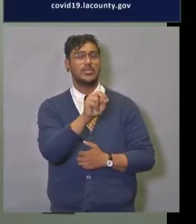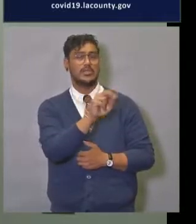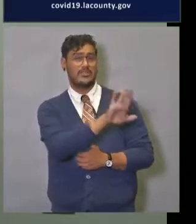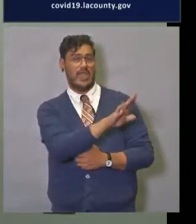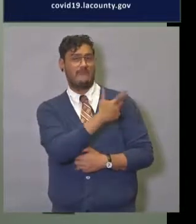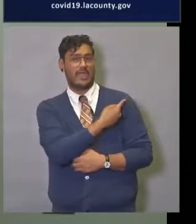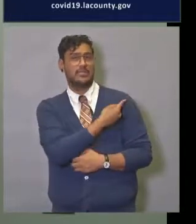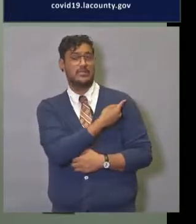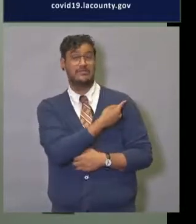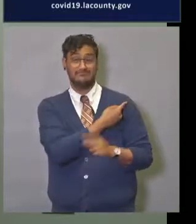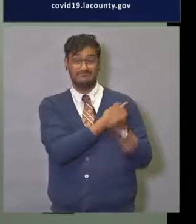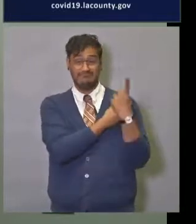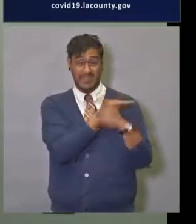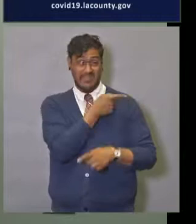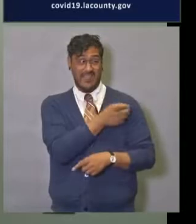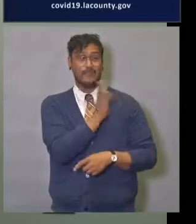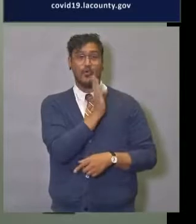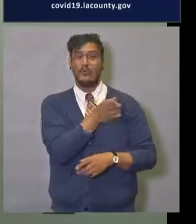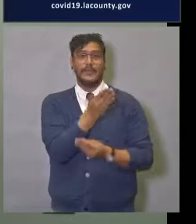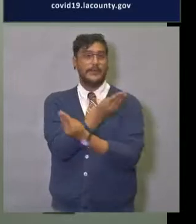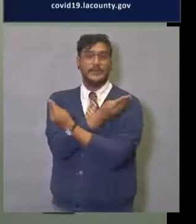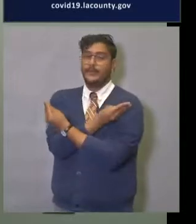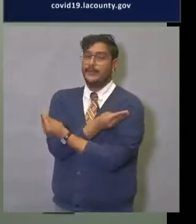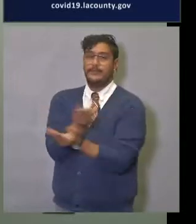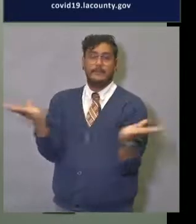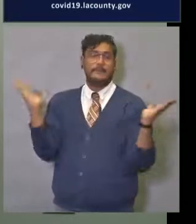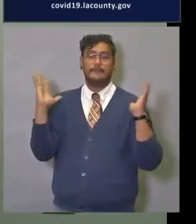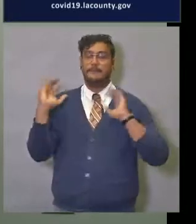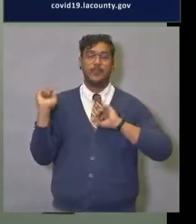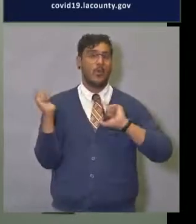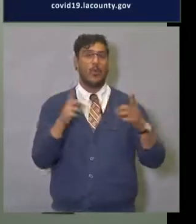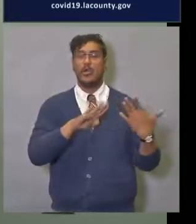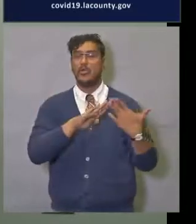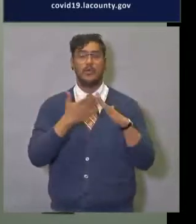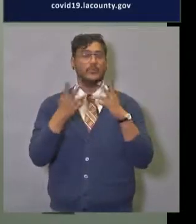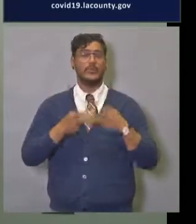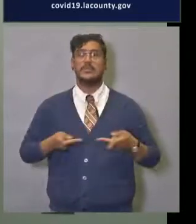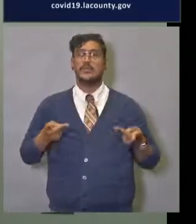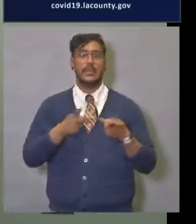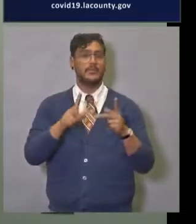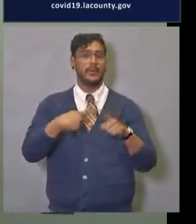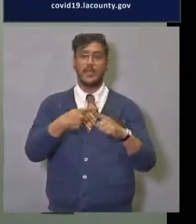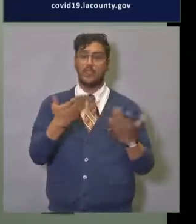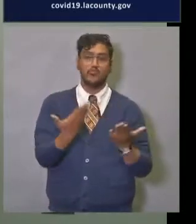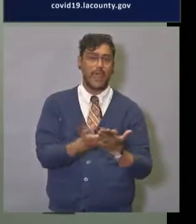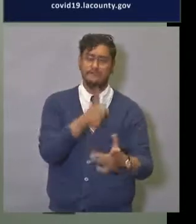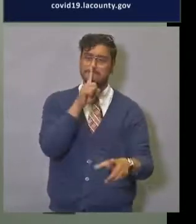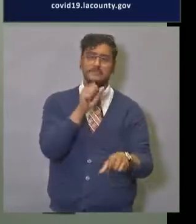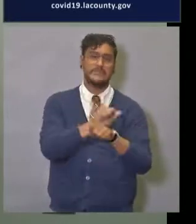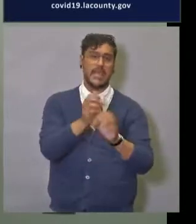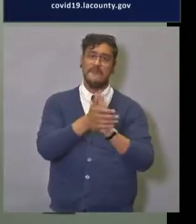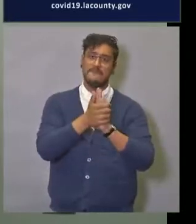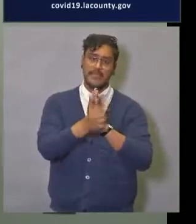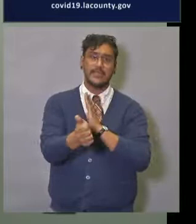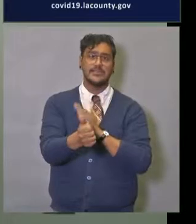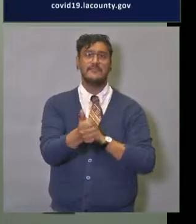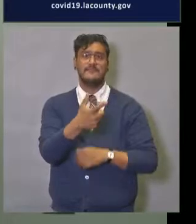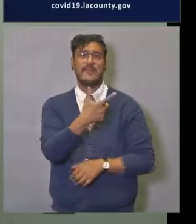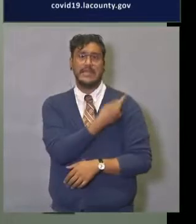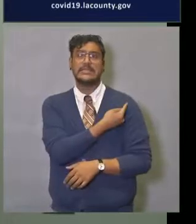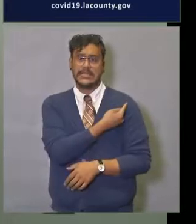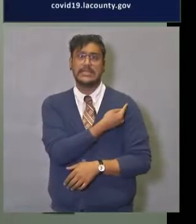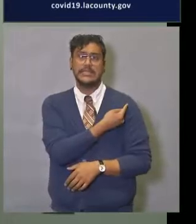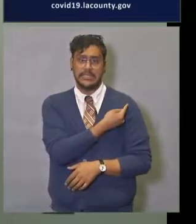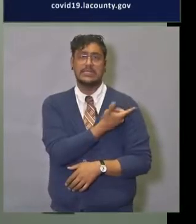Johnson will be distributed widely. It'll be distributed at all community sites once it gets here. It's a very effective vaccine. It does